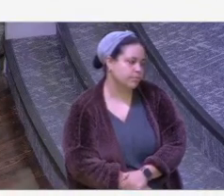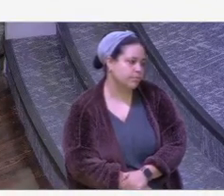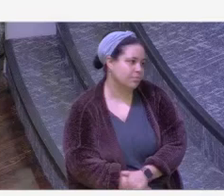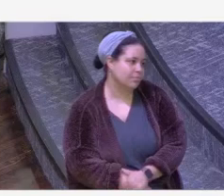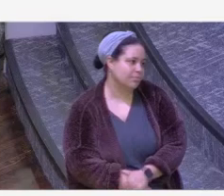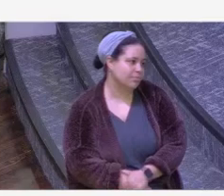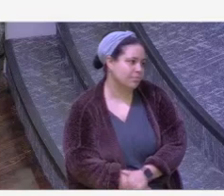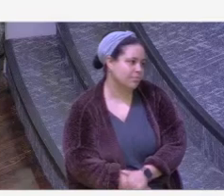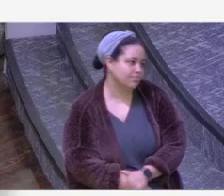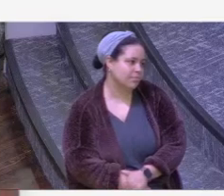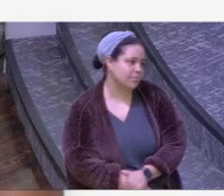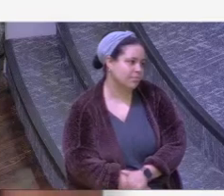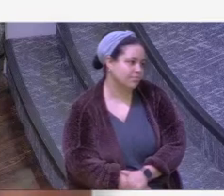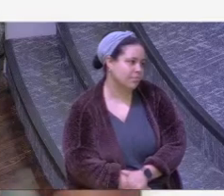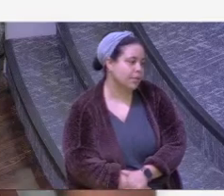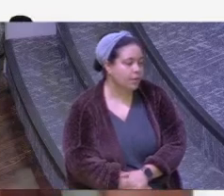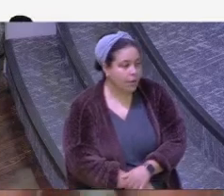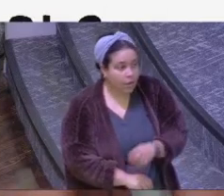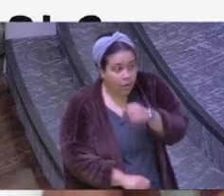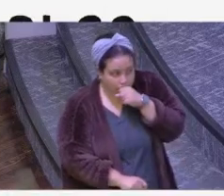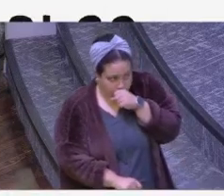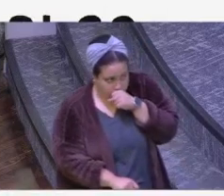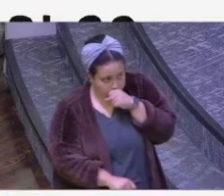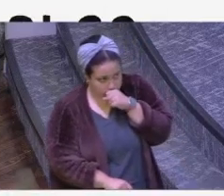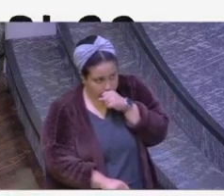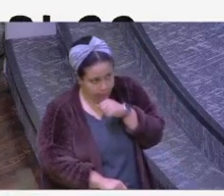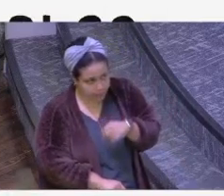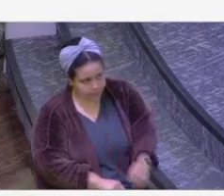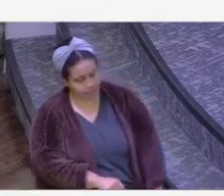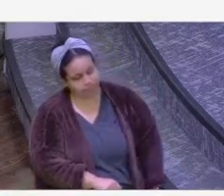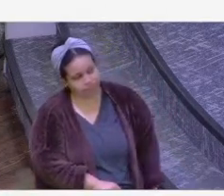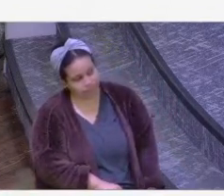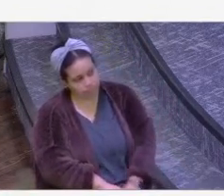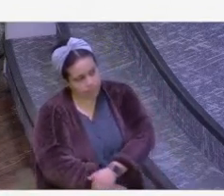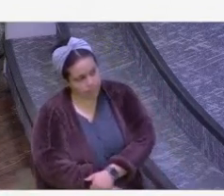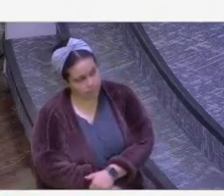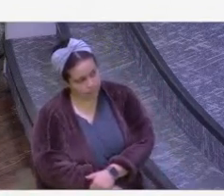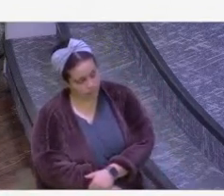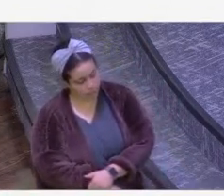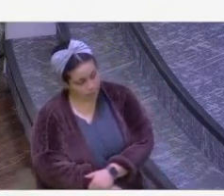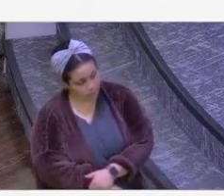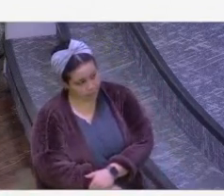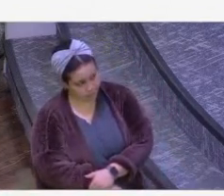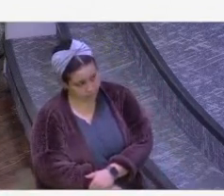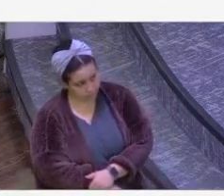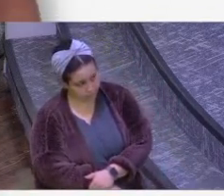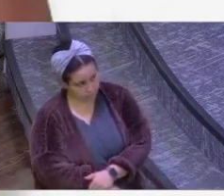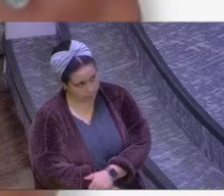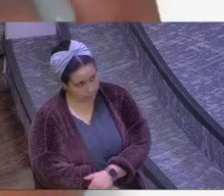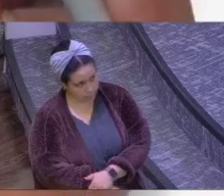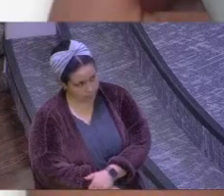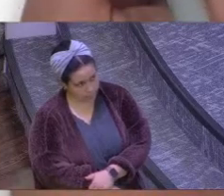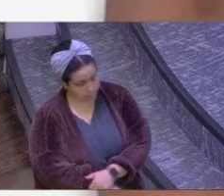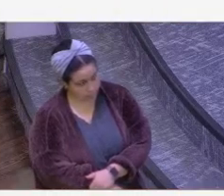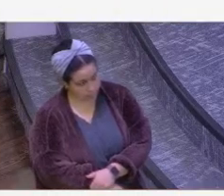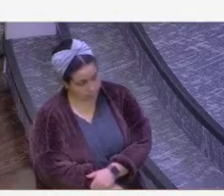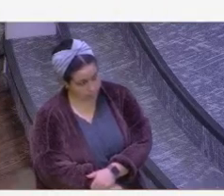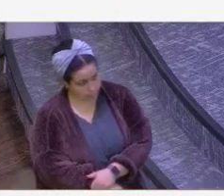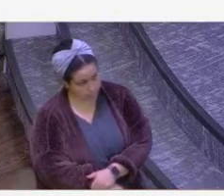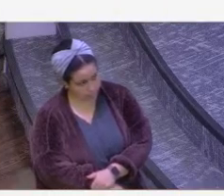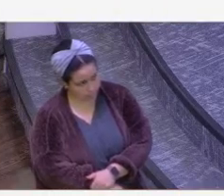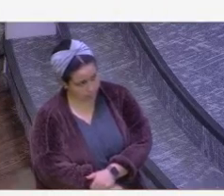fund schools? Georgia's public schools are funded through a law passed in 1985 called the Quality Basic Education Act, or